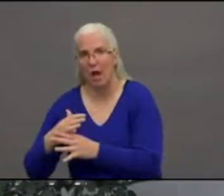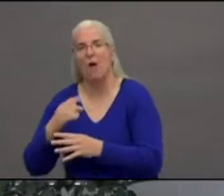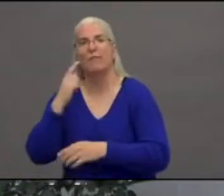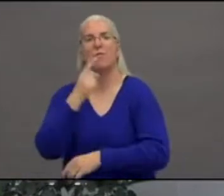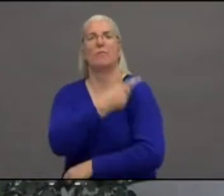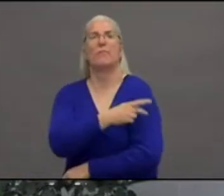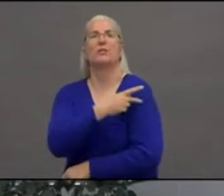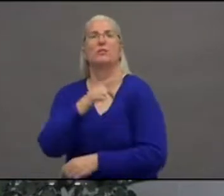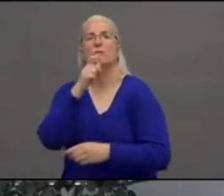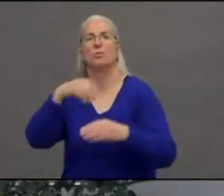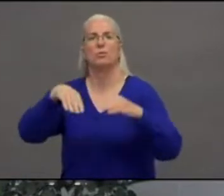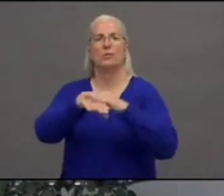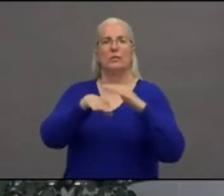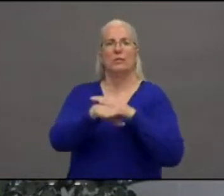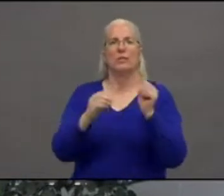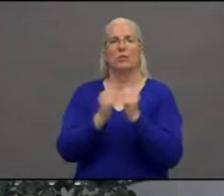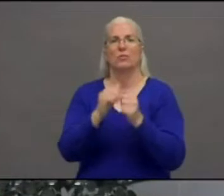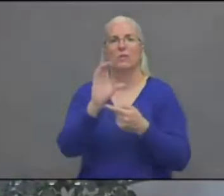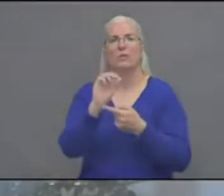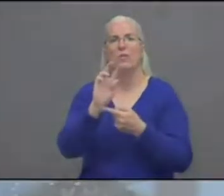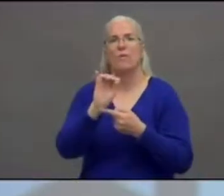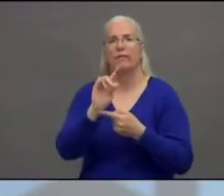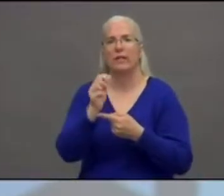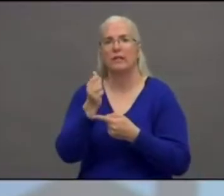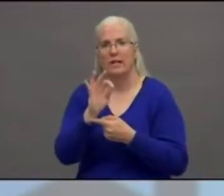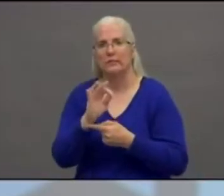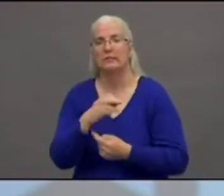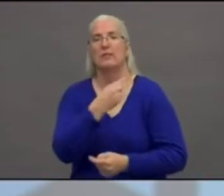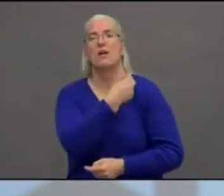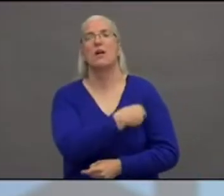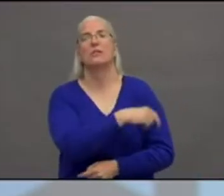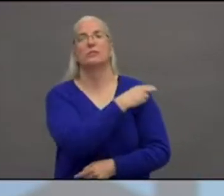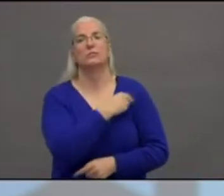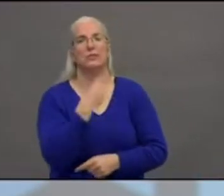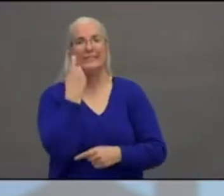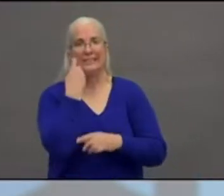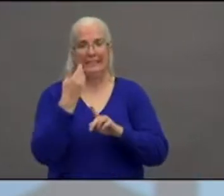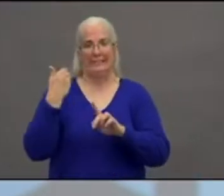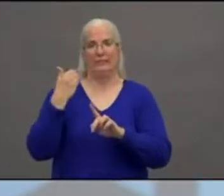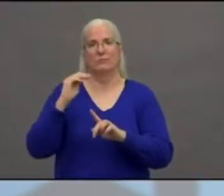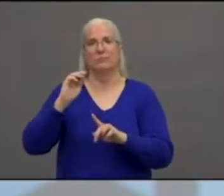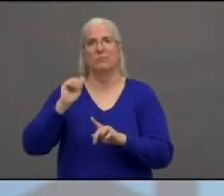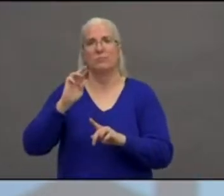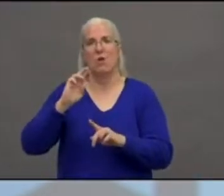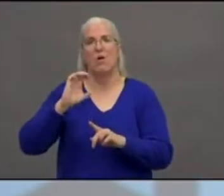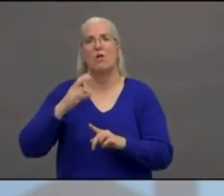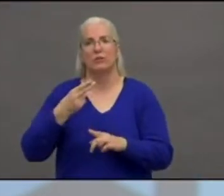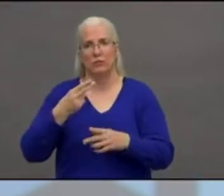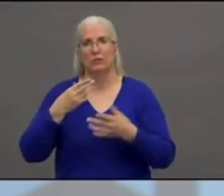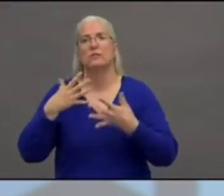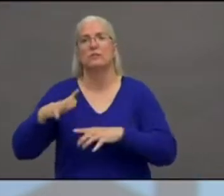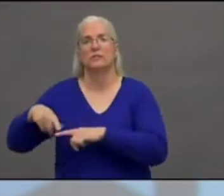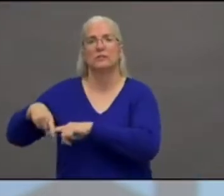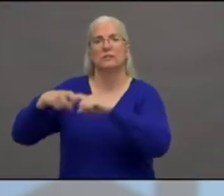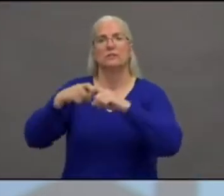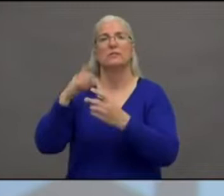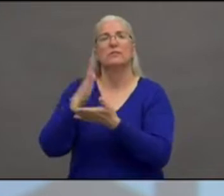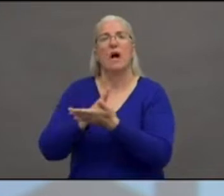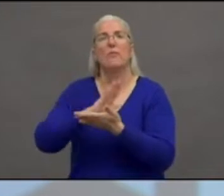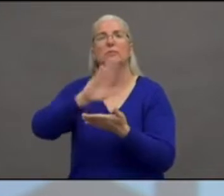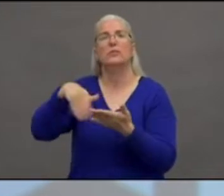our hospitals and clinics began restricting access and postponing non-urgent inpatient care. Our county and